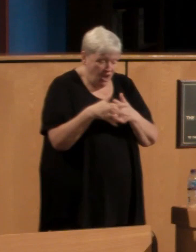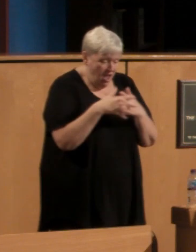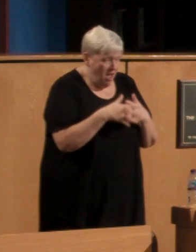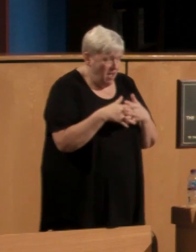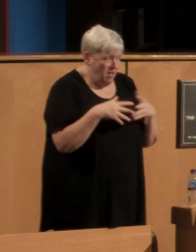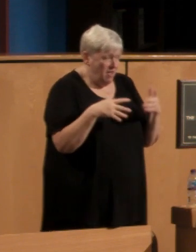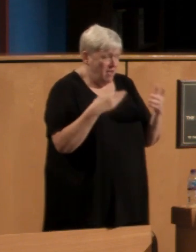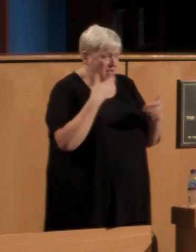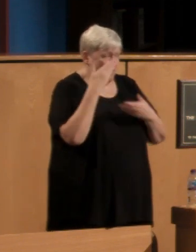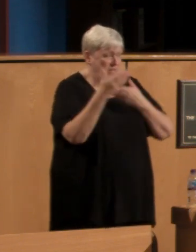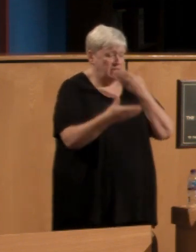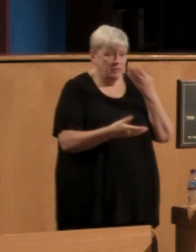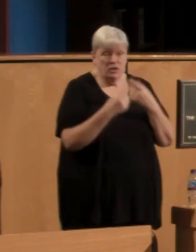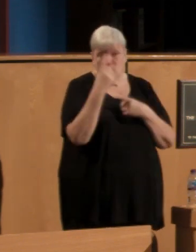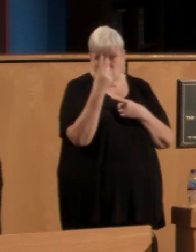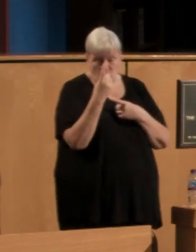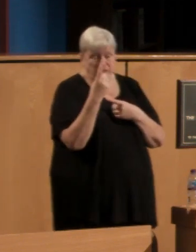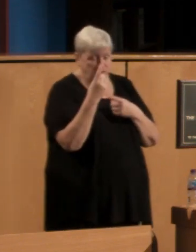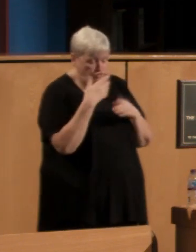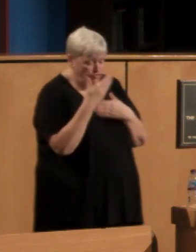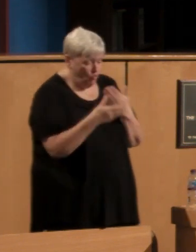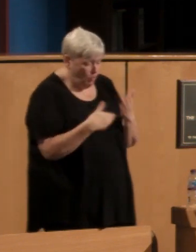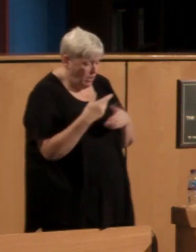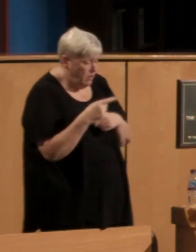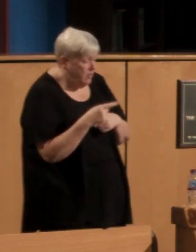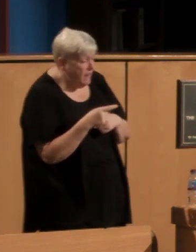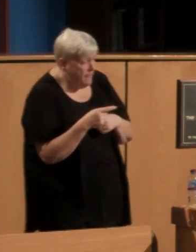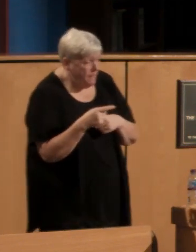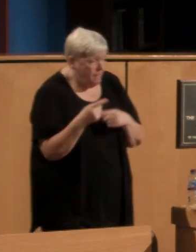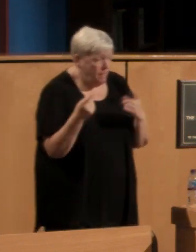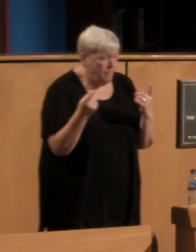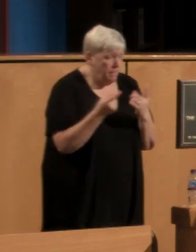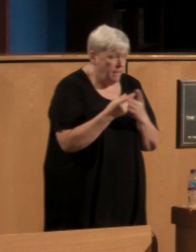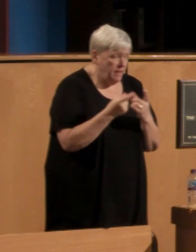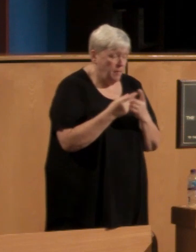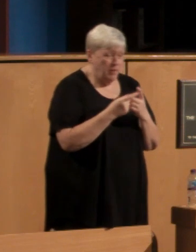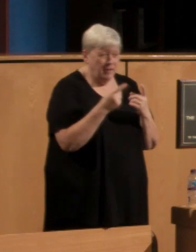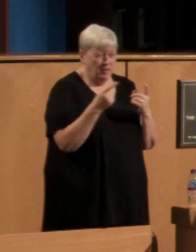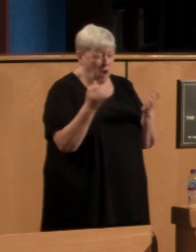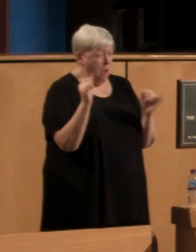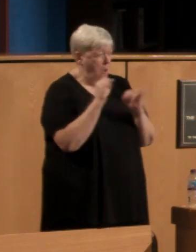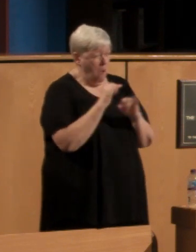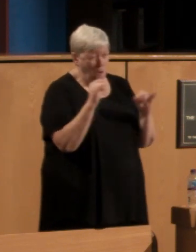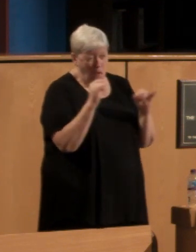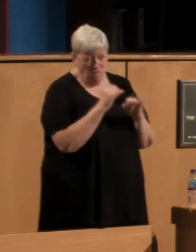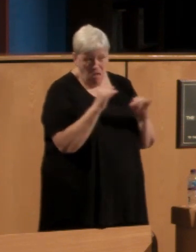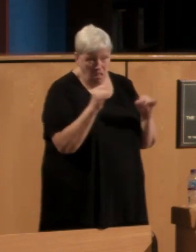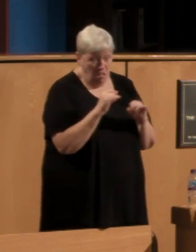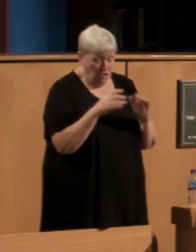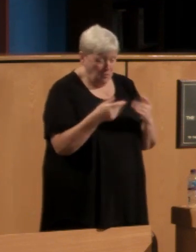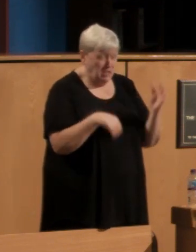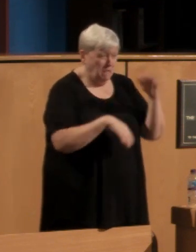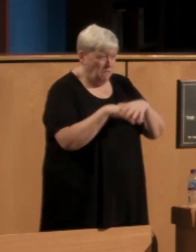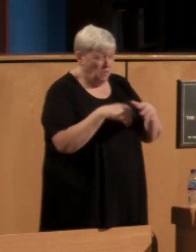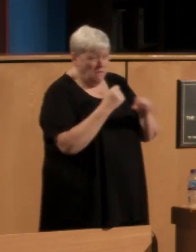Tales from the Crypt is one of them. And the thing about EC horror comics is they were grotesque, they were horrible, they were full of